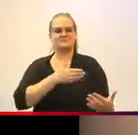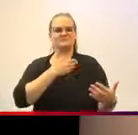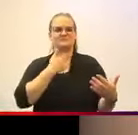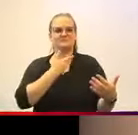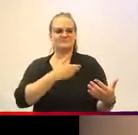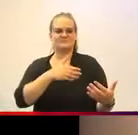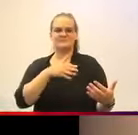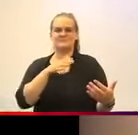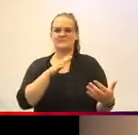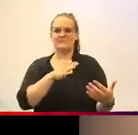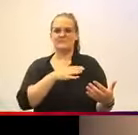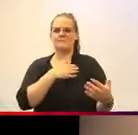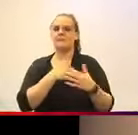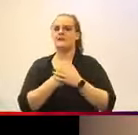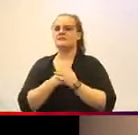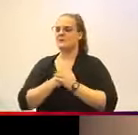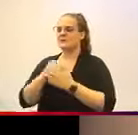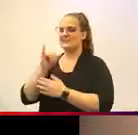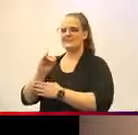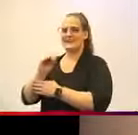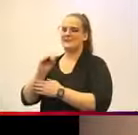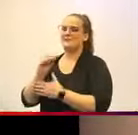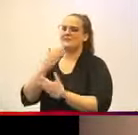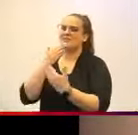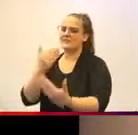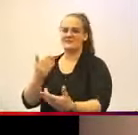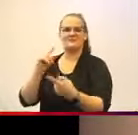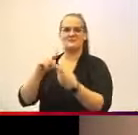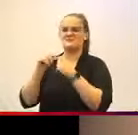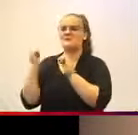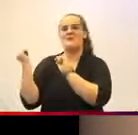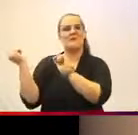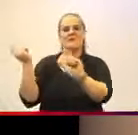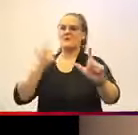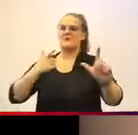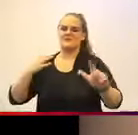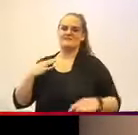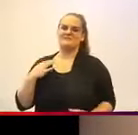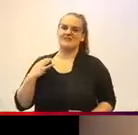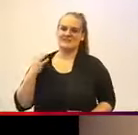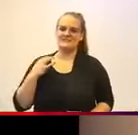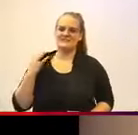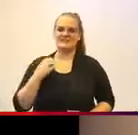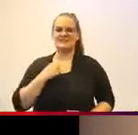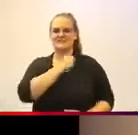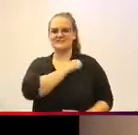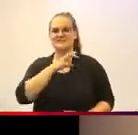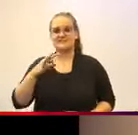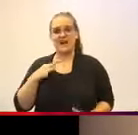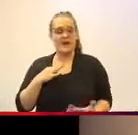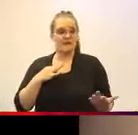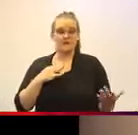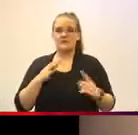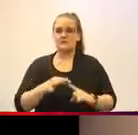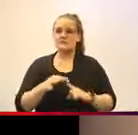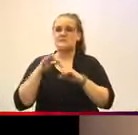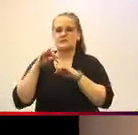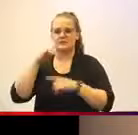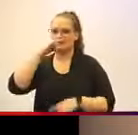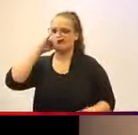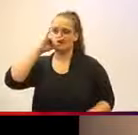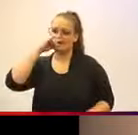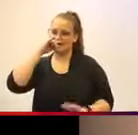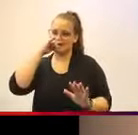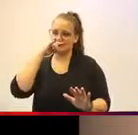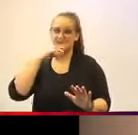So Inside Out, thank you to all our volunteers and staff, and especially the kids, for